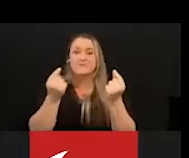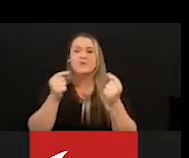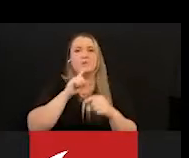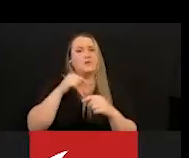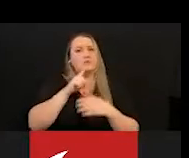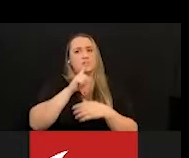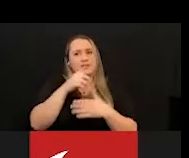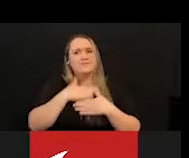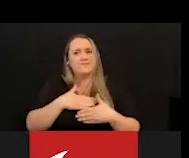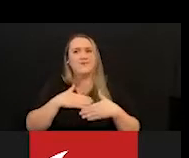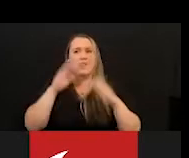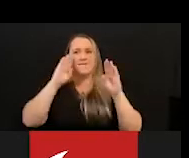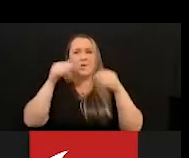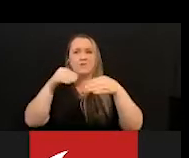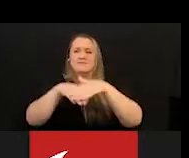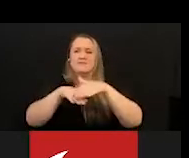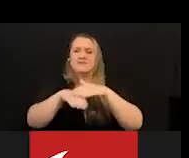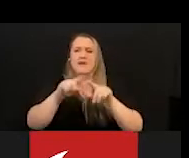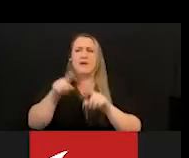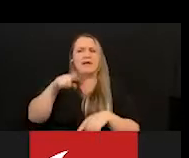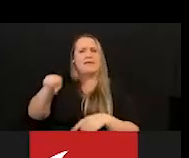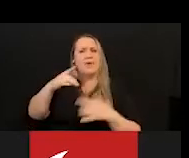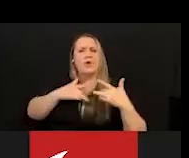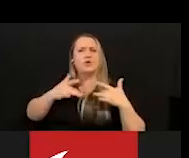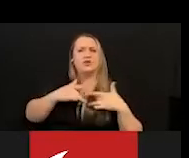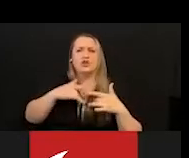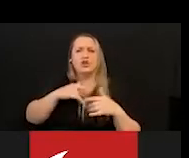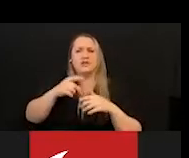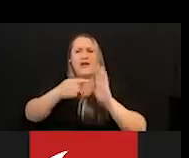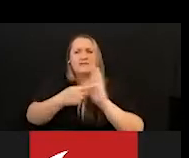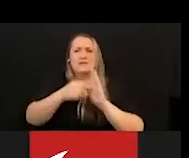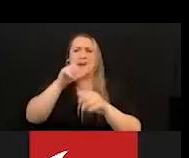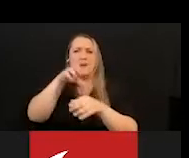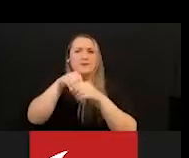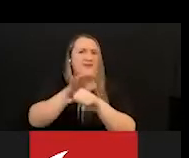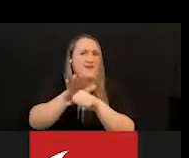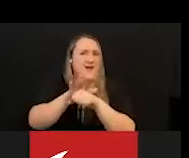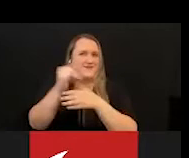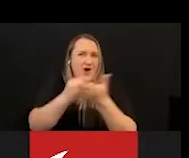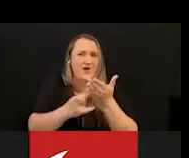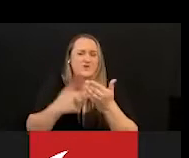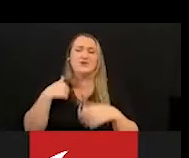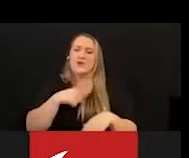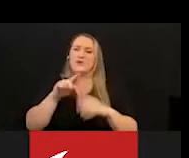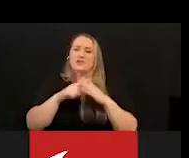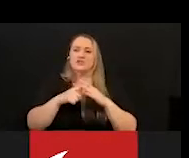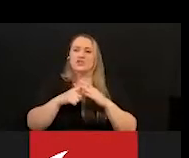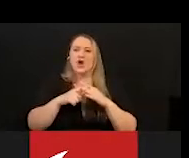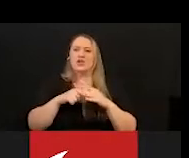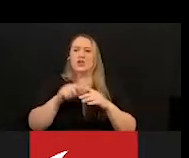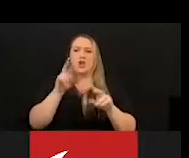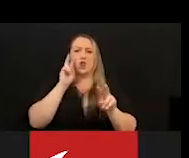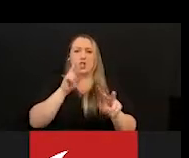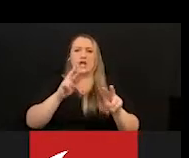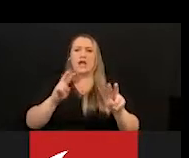focus on accessibility, but they were concerned that the exhibition didn't include enough art. So we started looking at complementing the exhibition with an